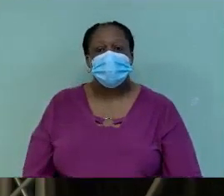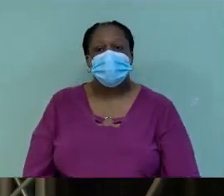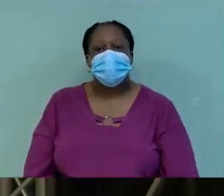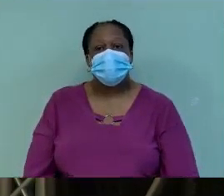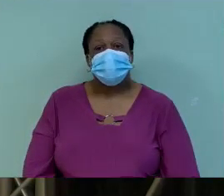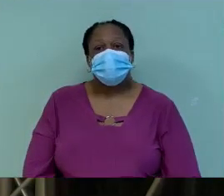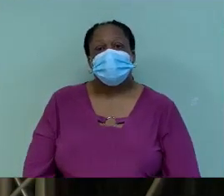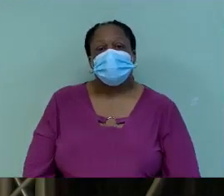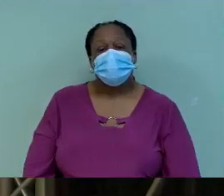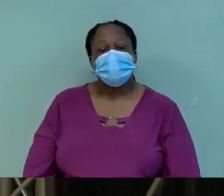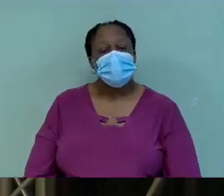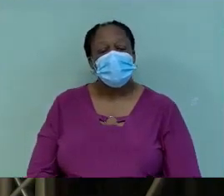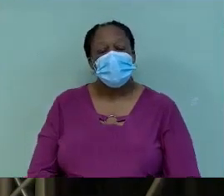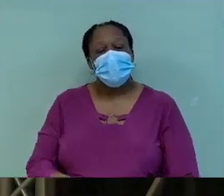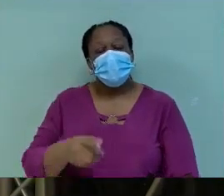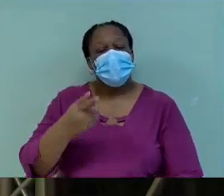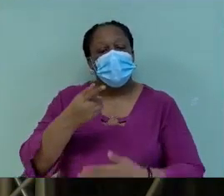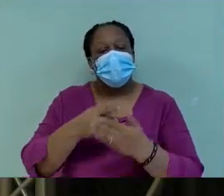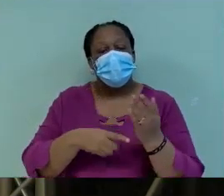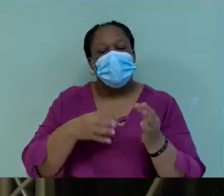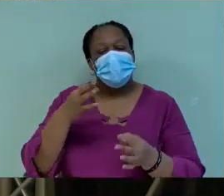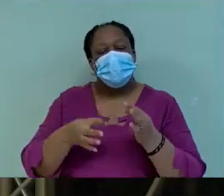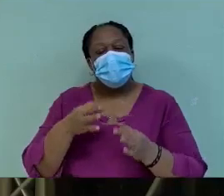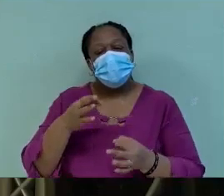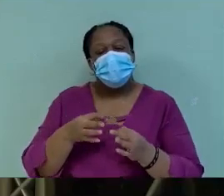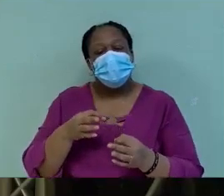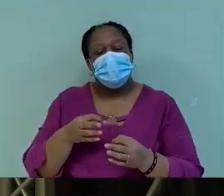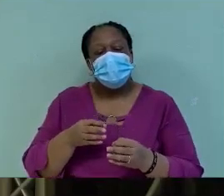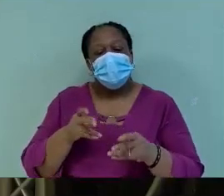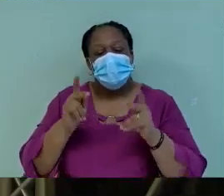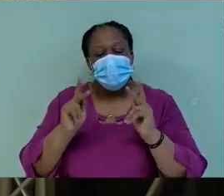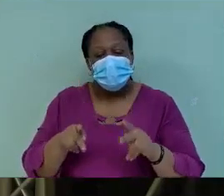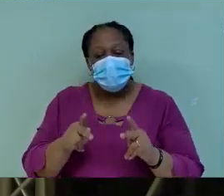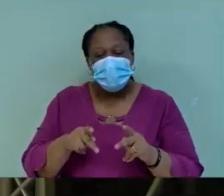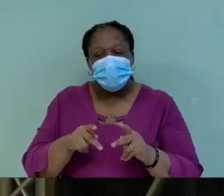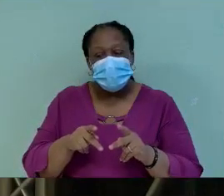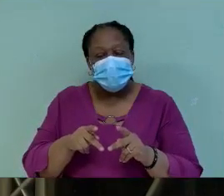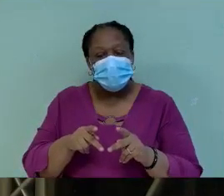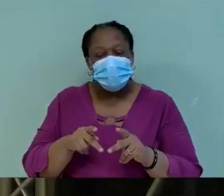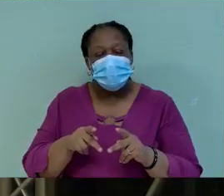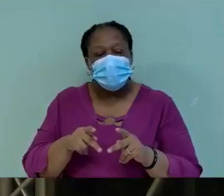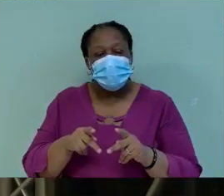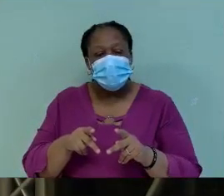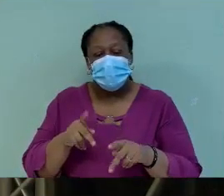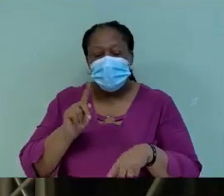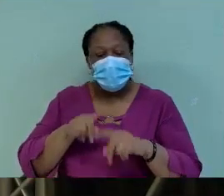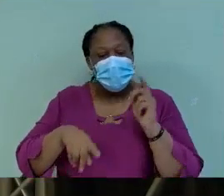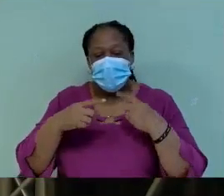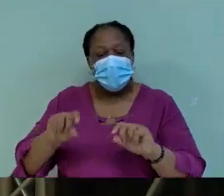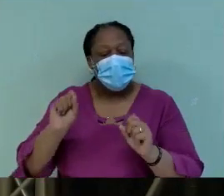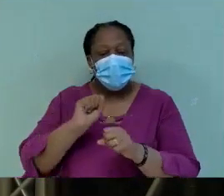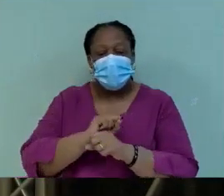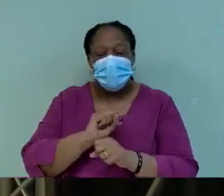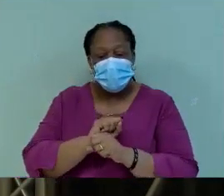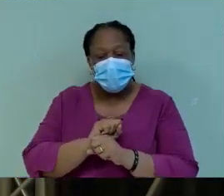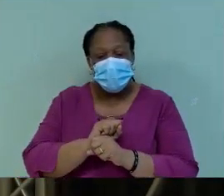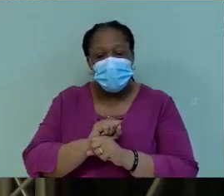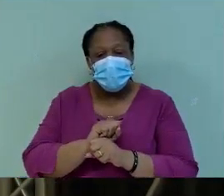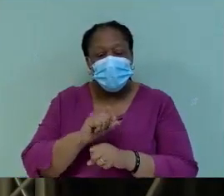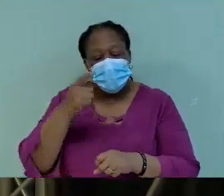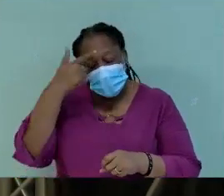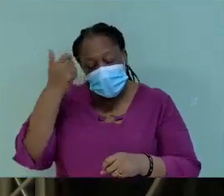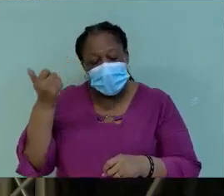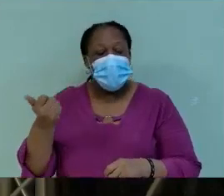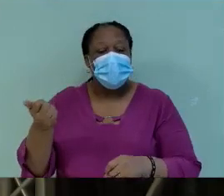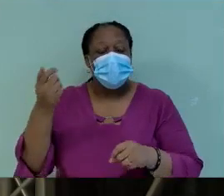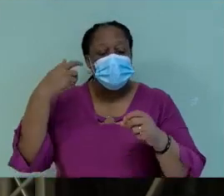if employees are absent from the office due to caring responsibilities? Are they on